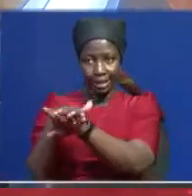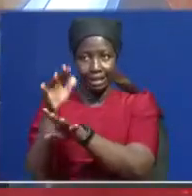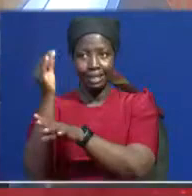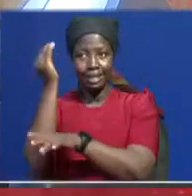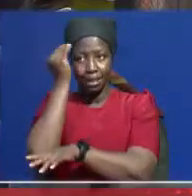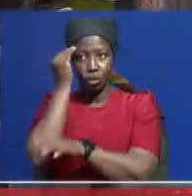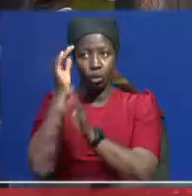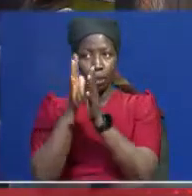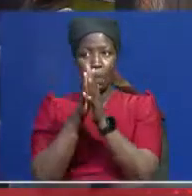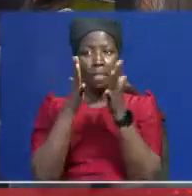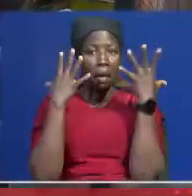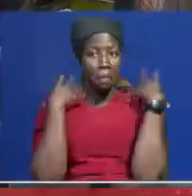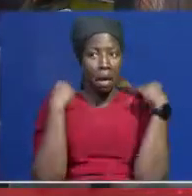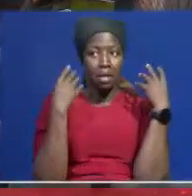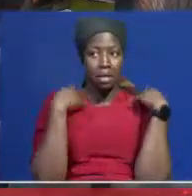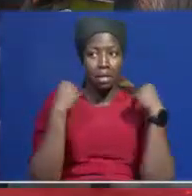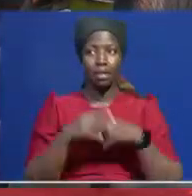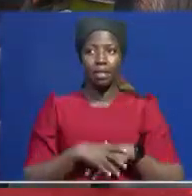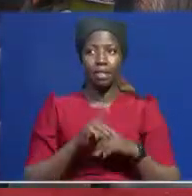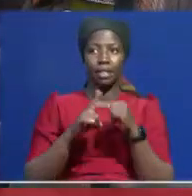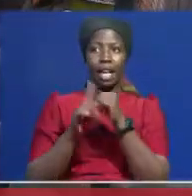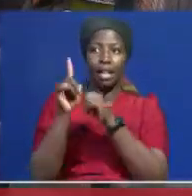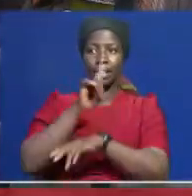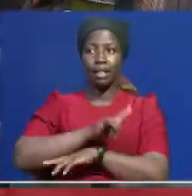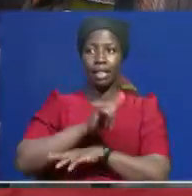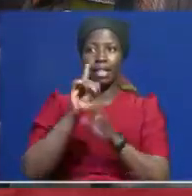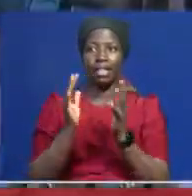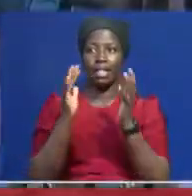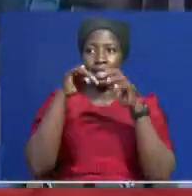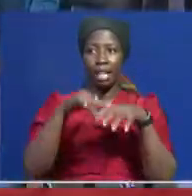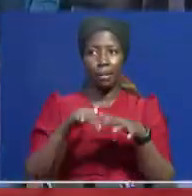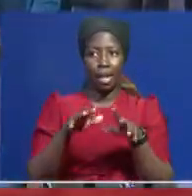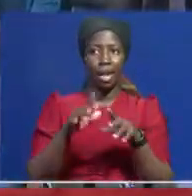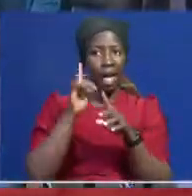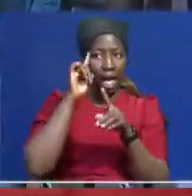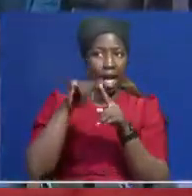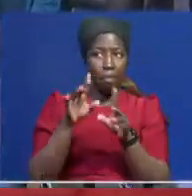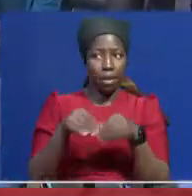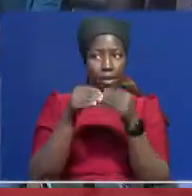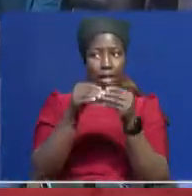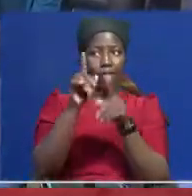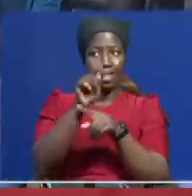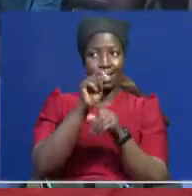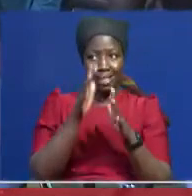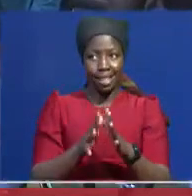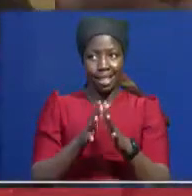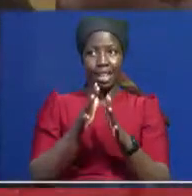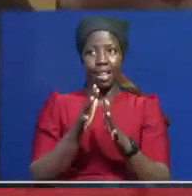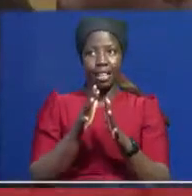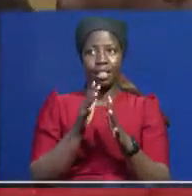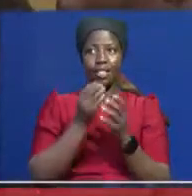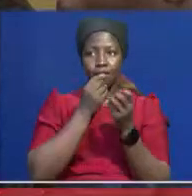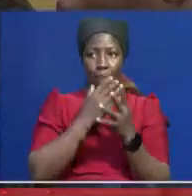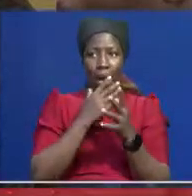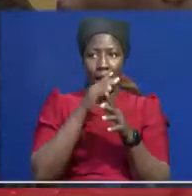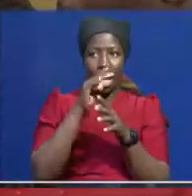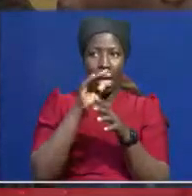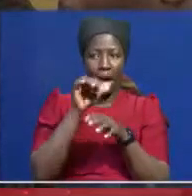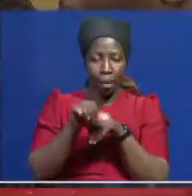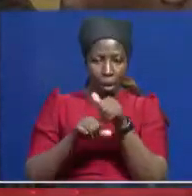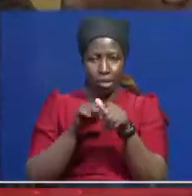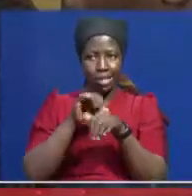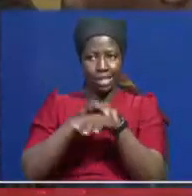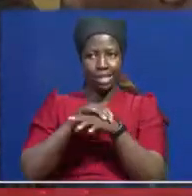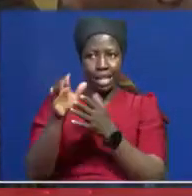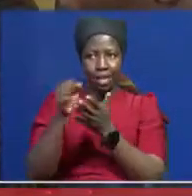with fitness, the six-day seminar aimed at giving fitness trainers an edge when it comes to seeking employment in their field at